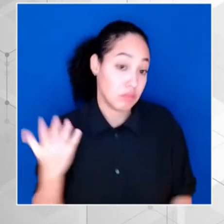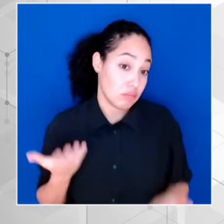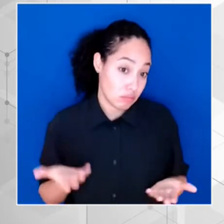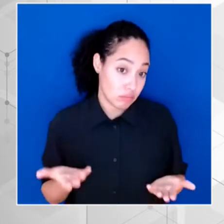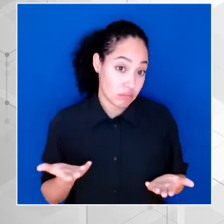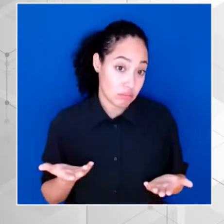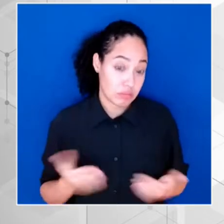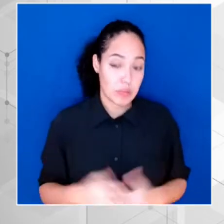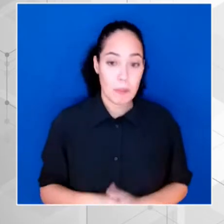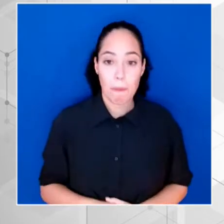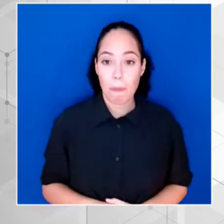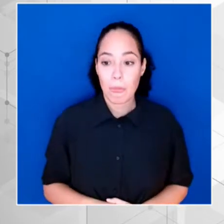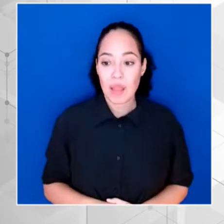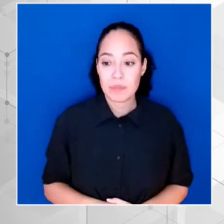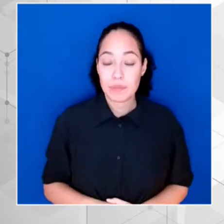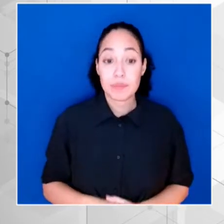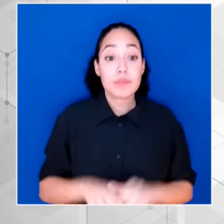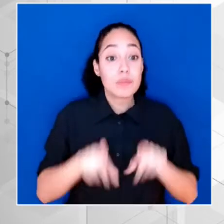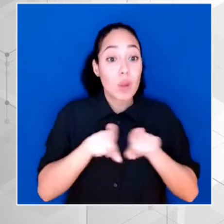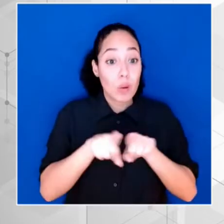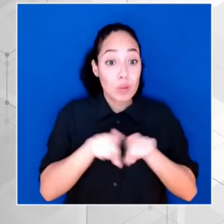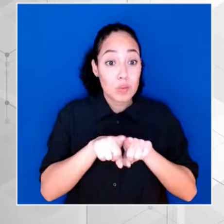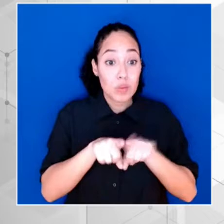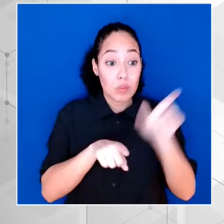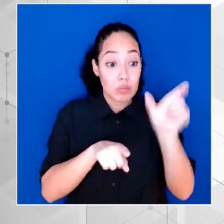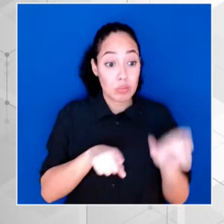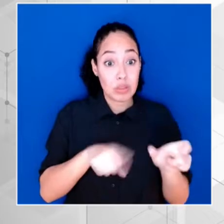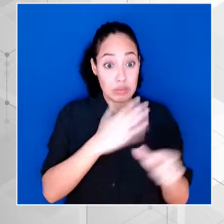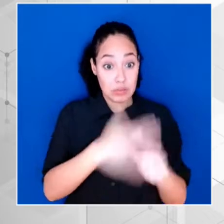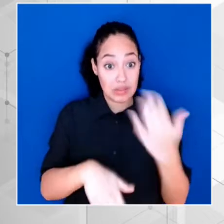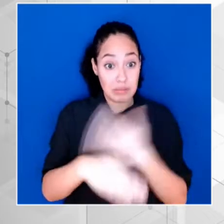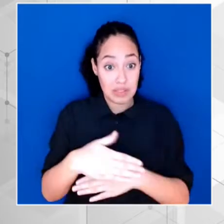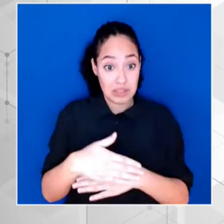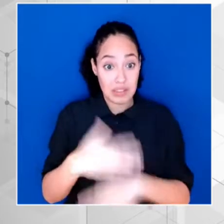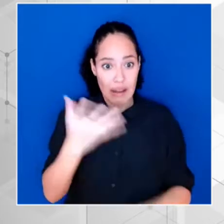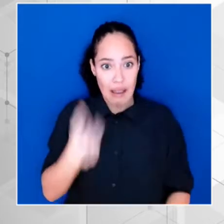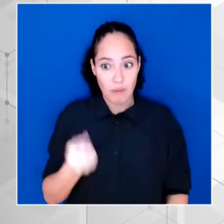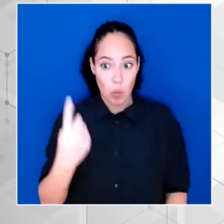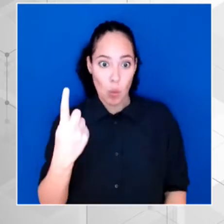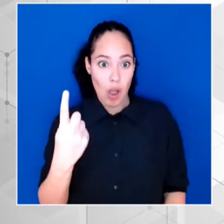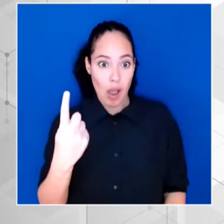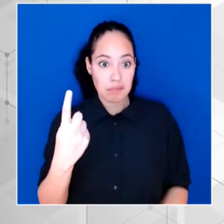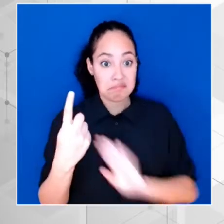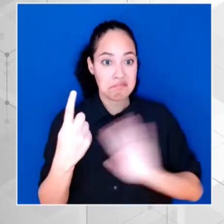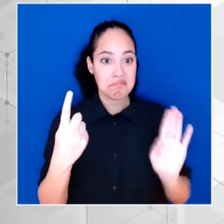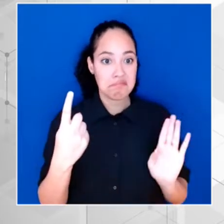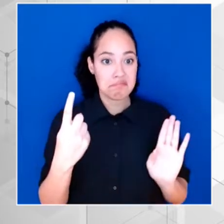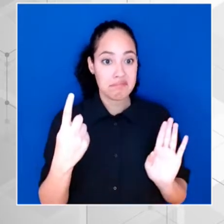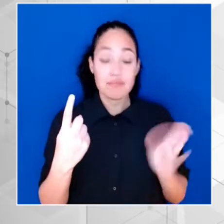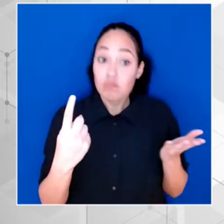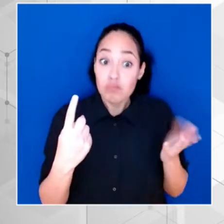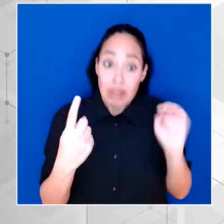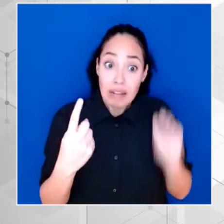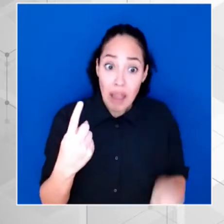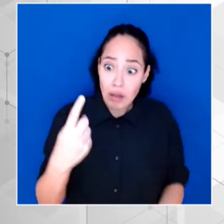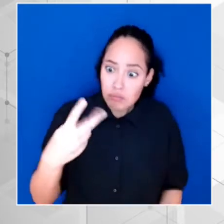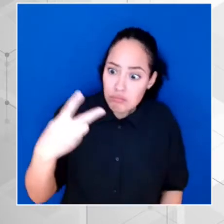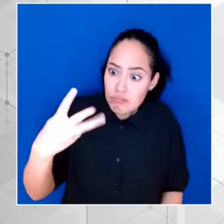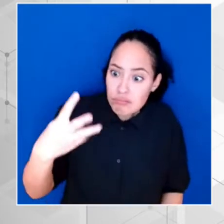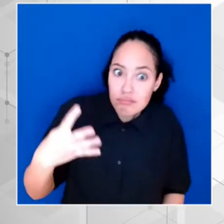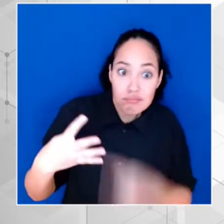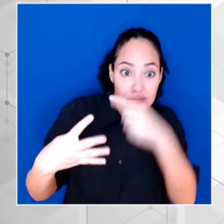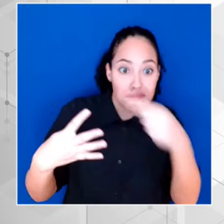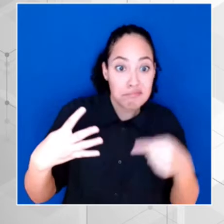be deaf and have a learning disability. You could be autistic and have an anxiety disorder. There can be many things going on.